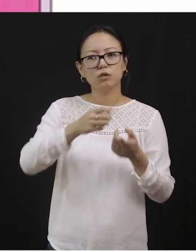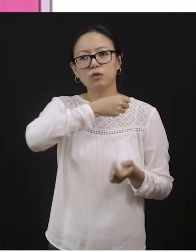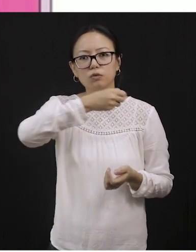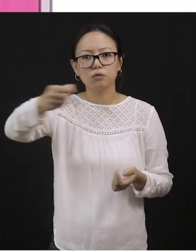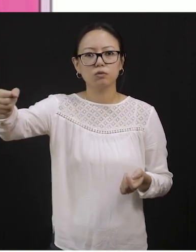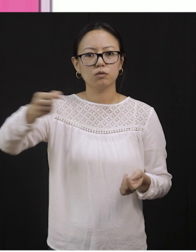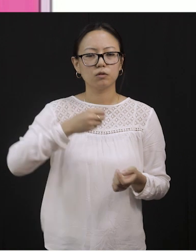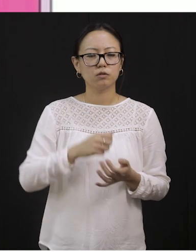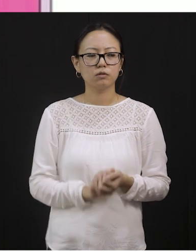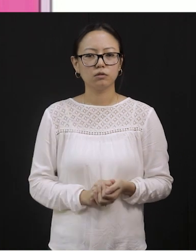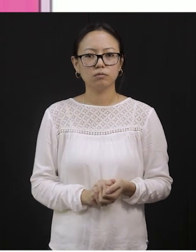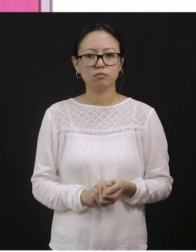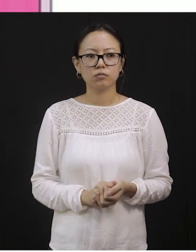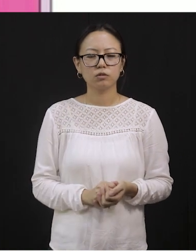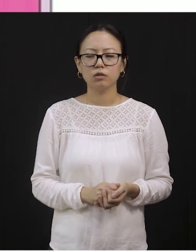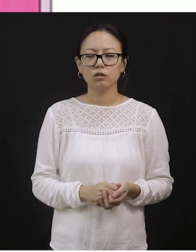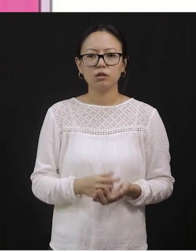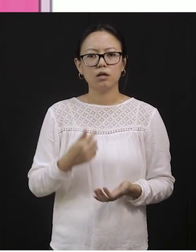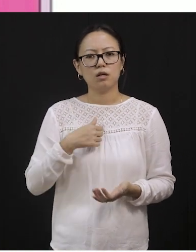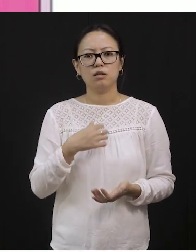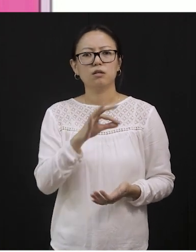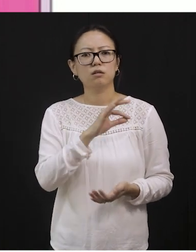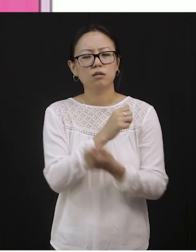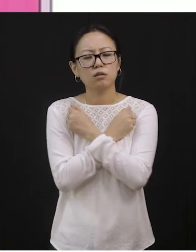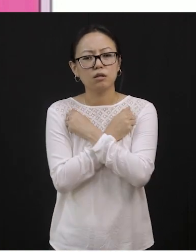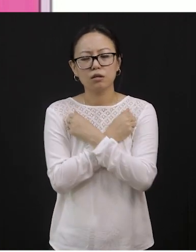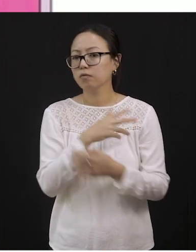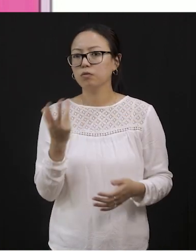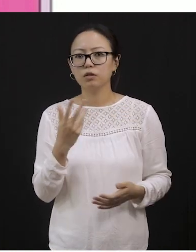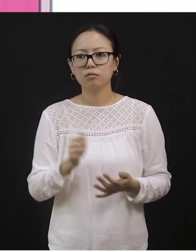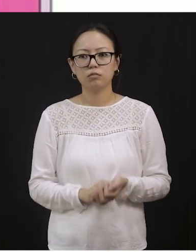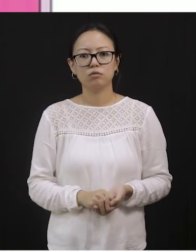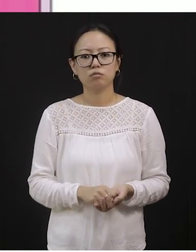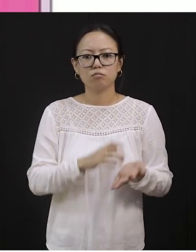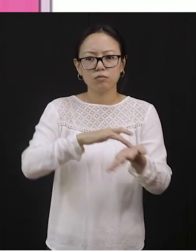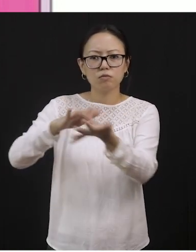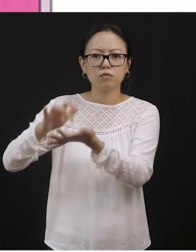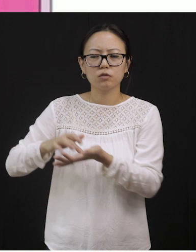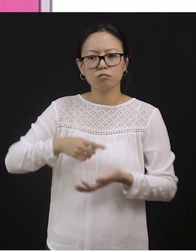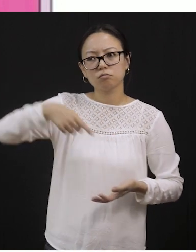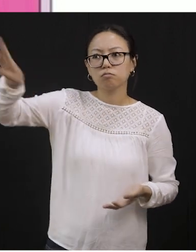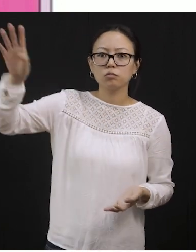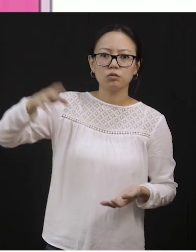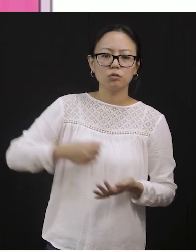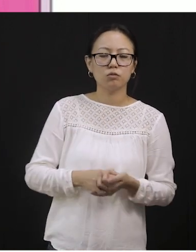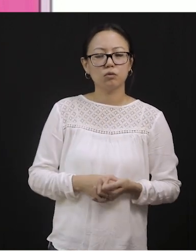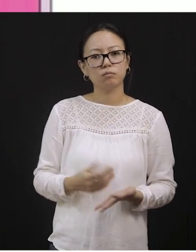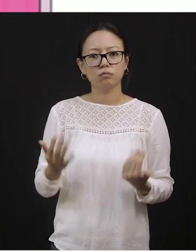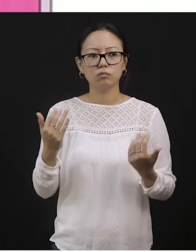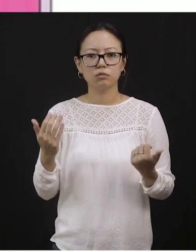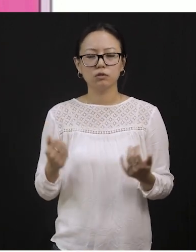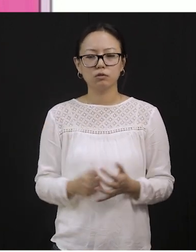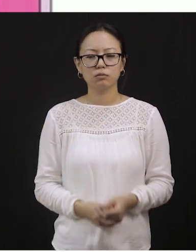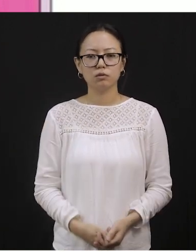to explore the other world, you know, the other countries. So Anywhere Door is a very fascinating gadget